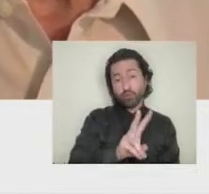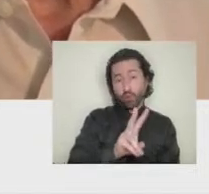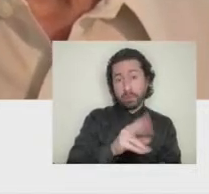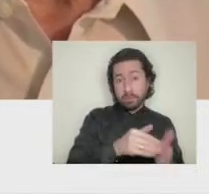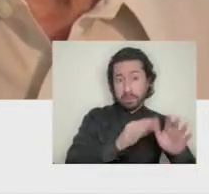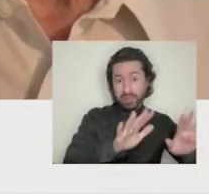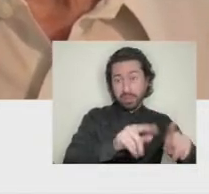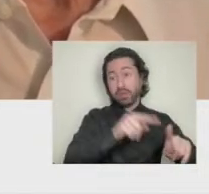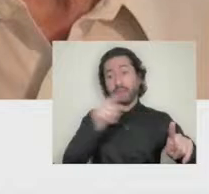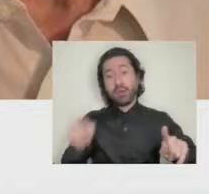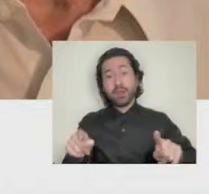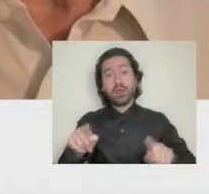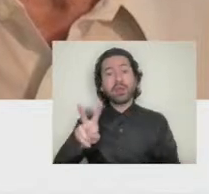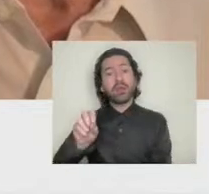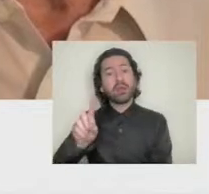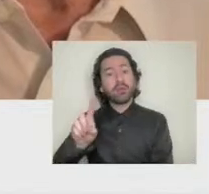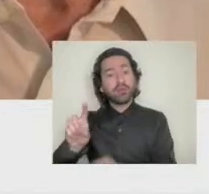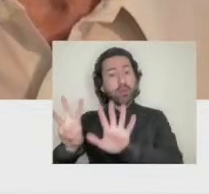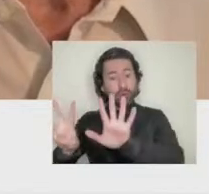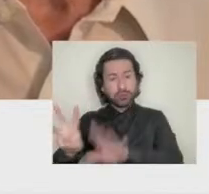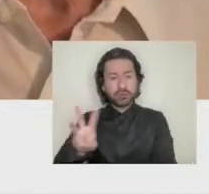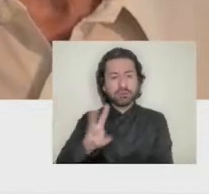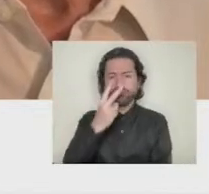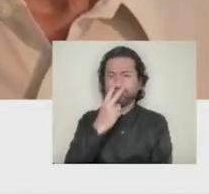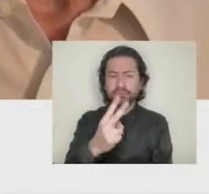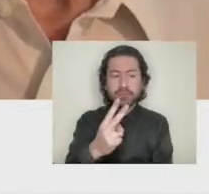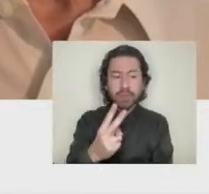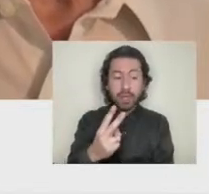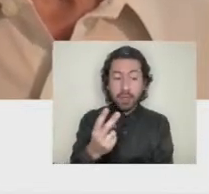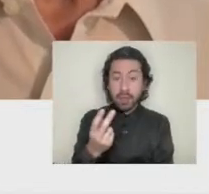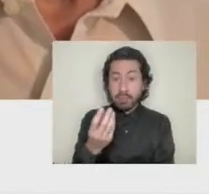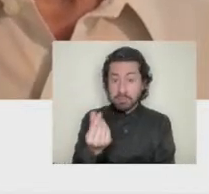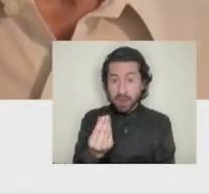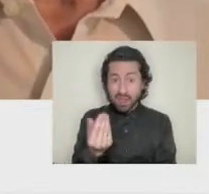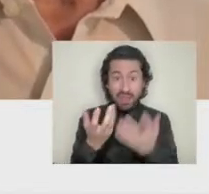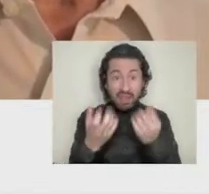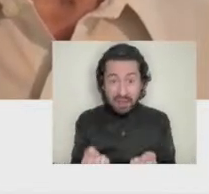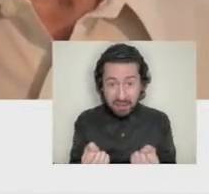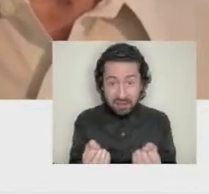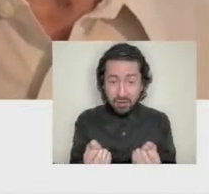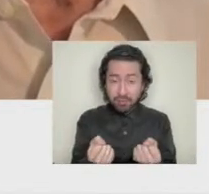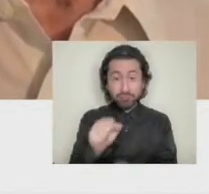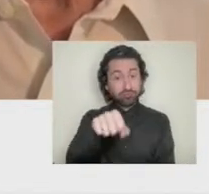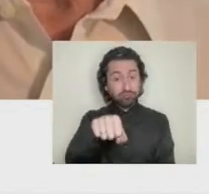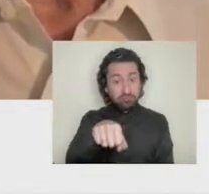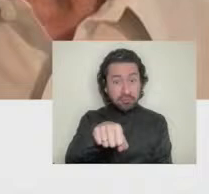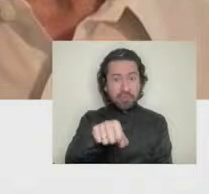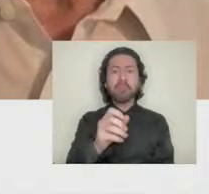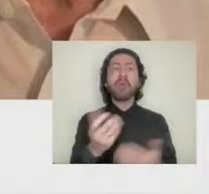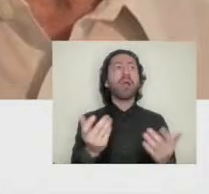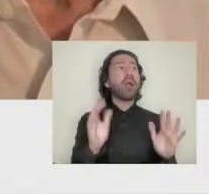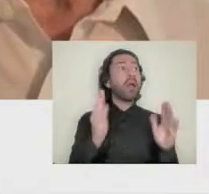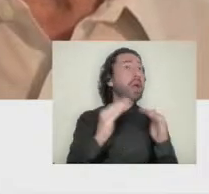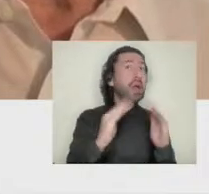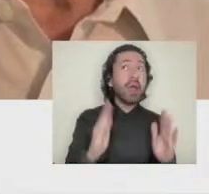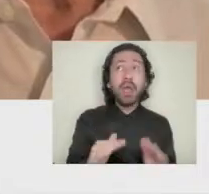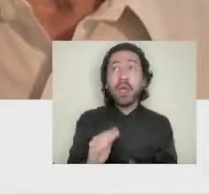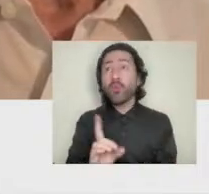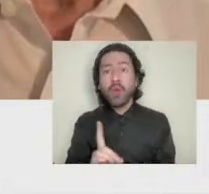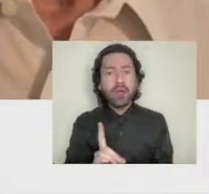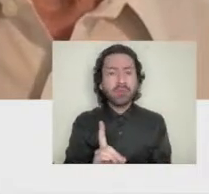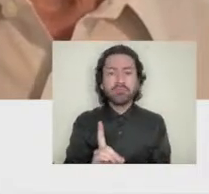it doesn't matter where you live. Life expectancy was improving over that